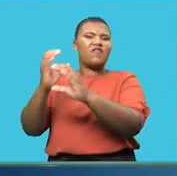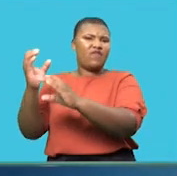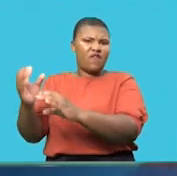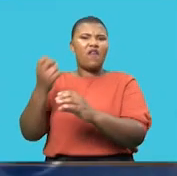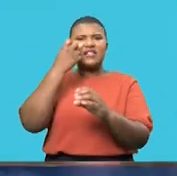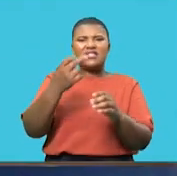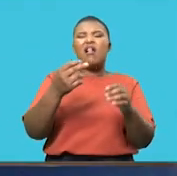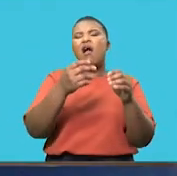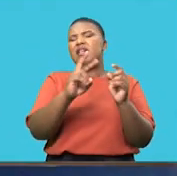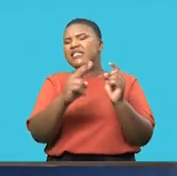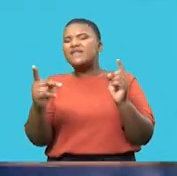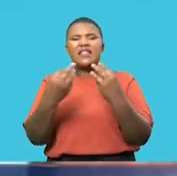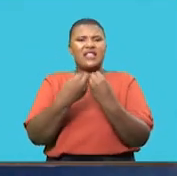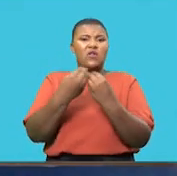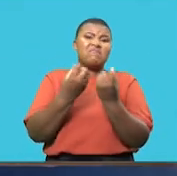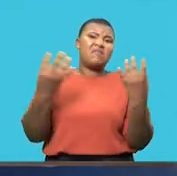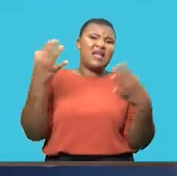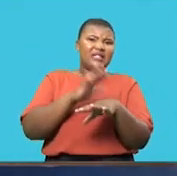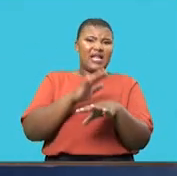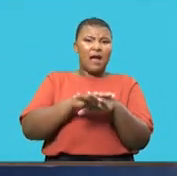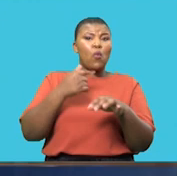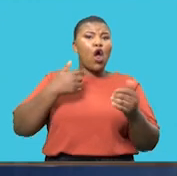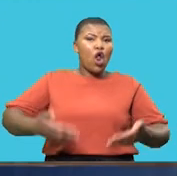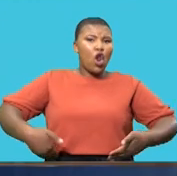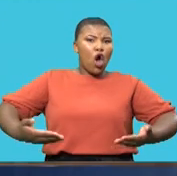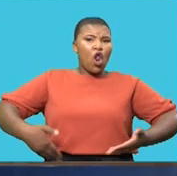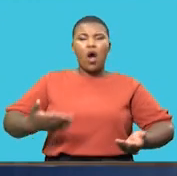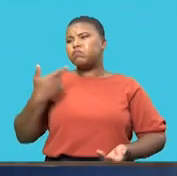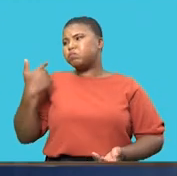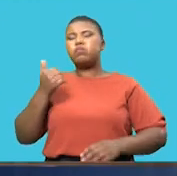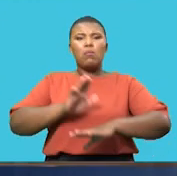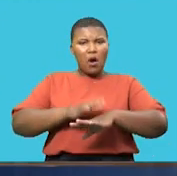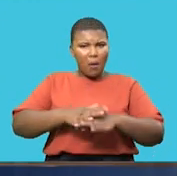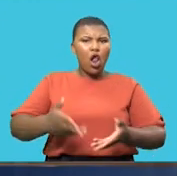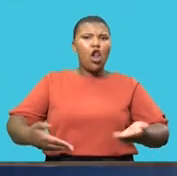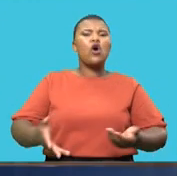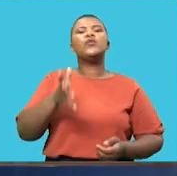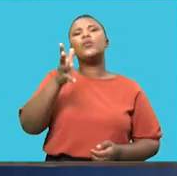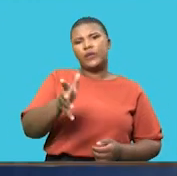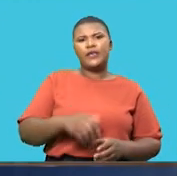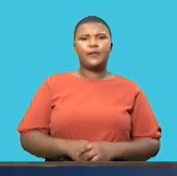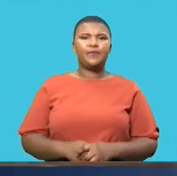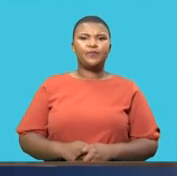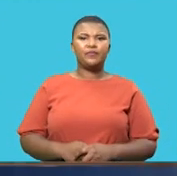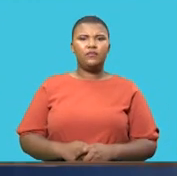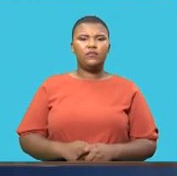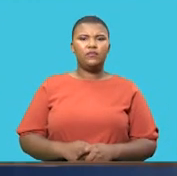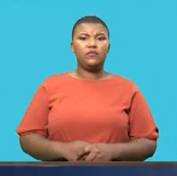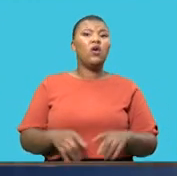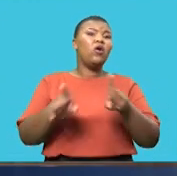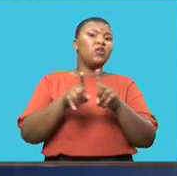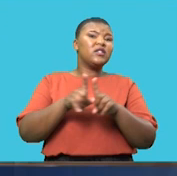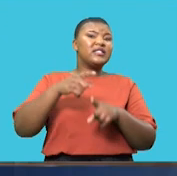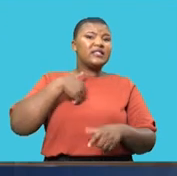dzine ridzulela rikudziita ro thomo dzi launchers kale kale rina vhege ro dzi launcher ra dovara dila futi